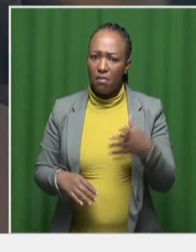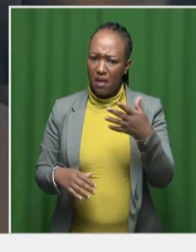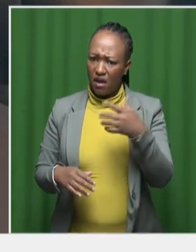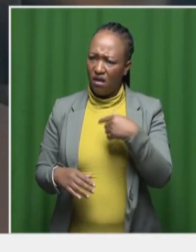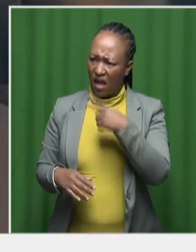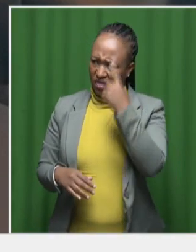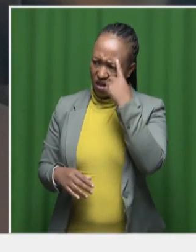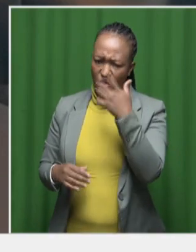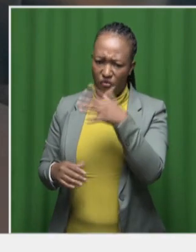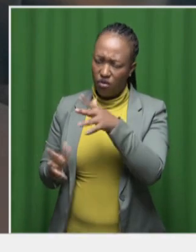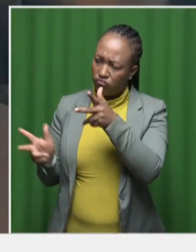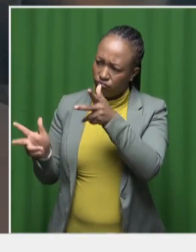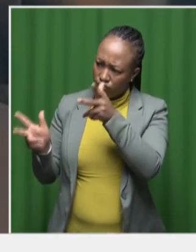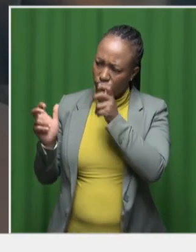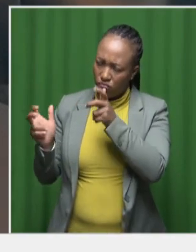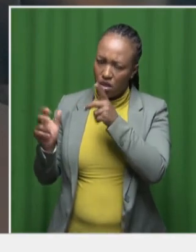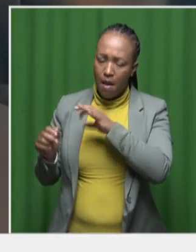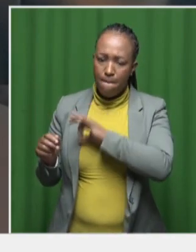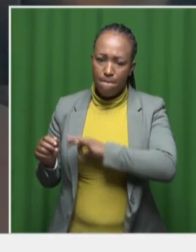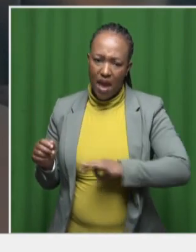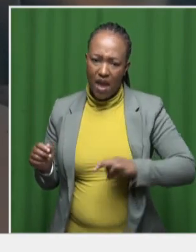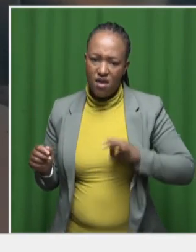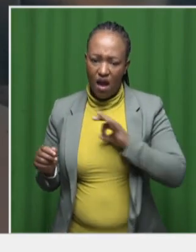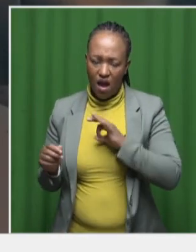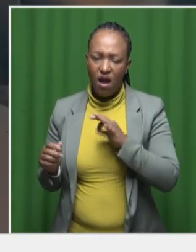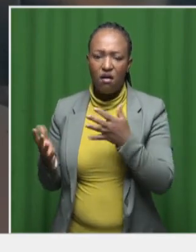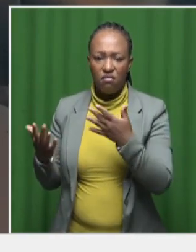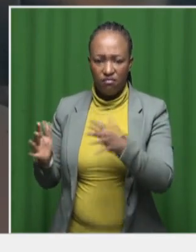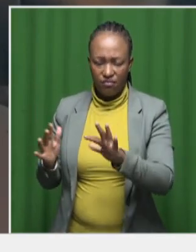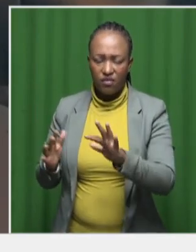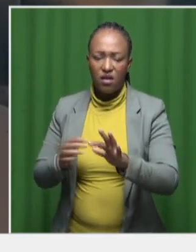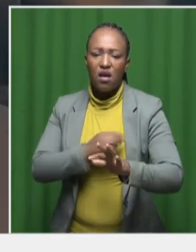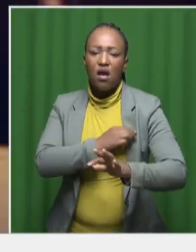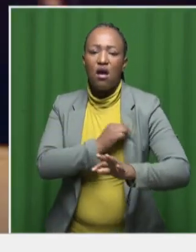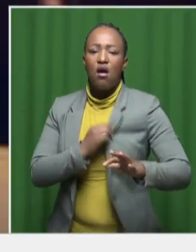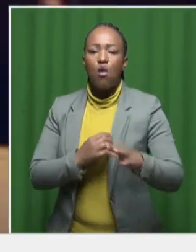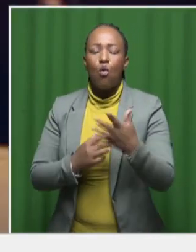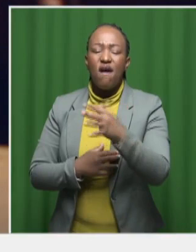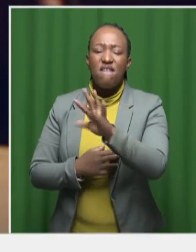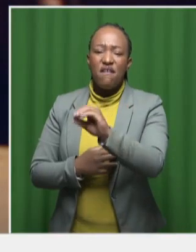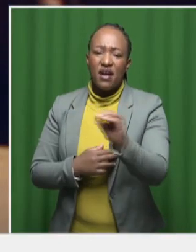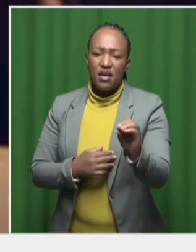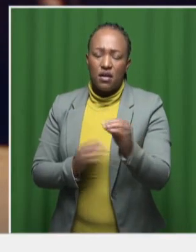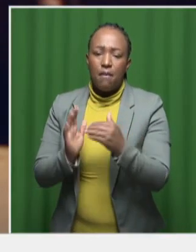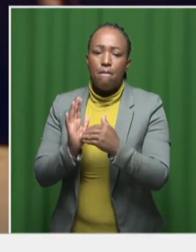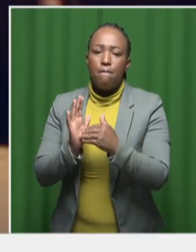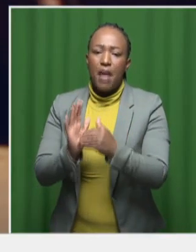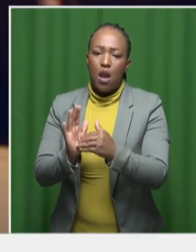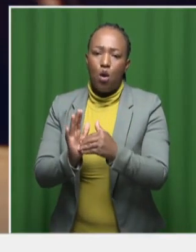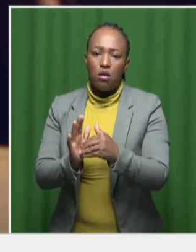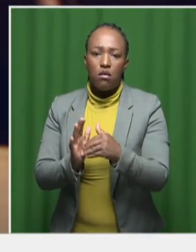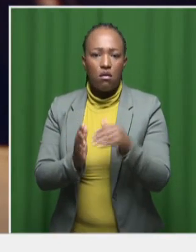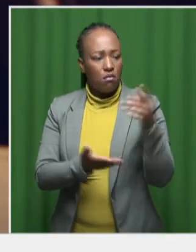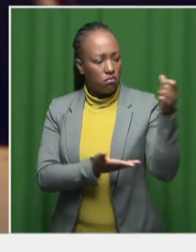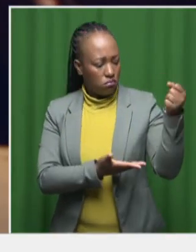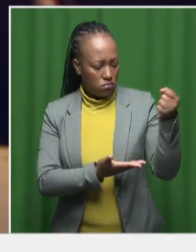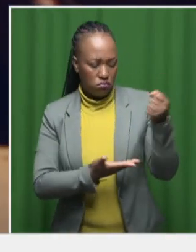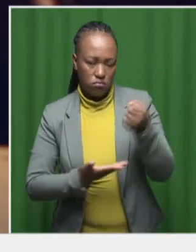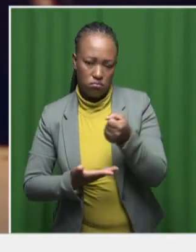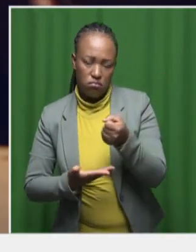mayor and the monetary constraints that they've had, working with their 500 million that they say they were given. They've now been given an